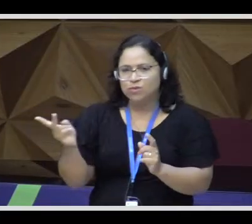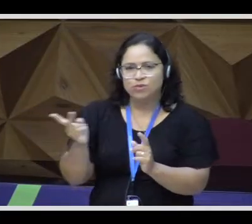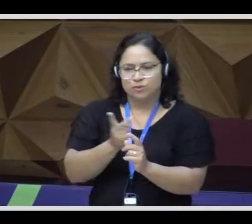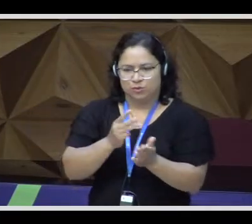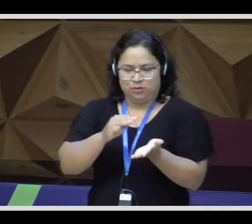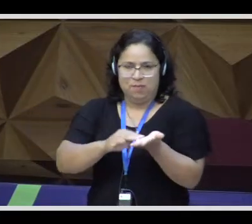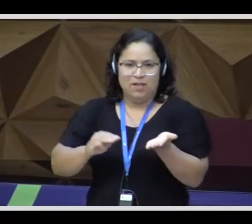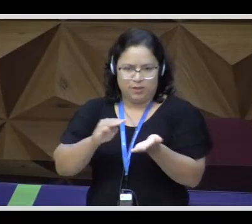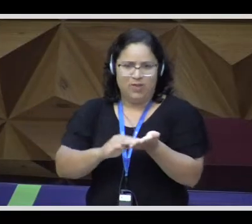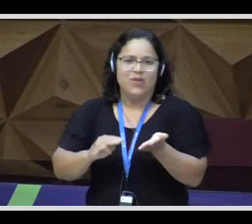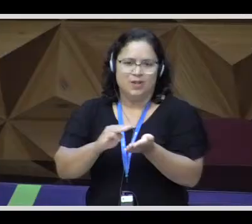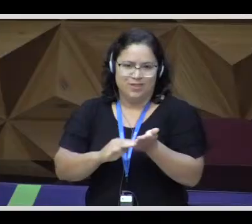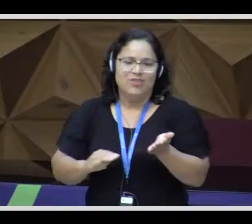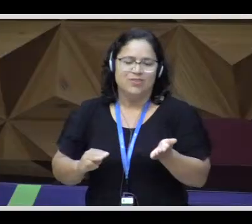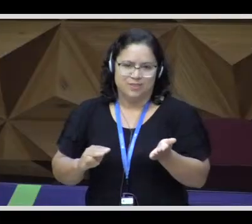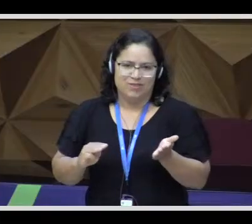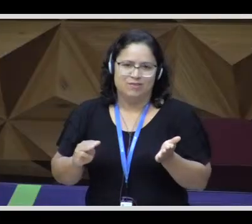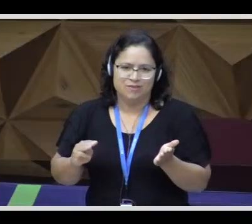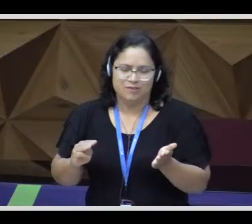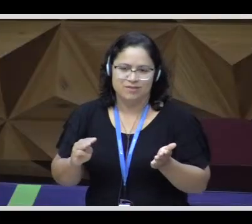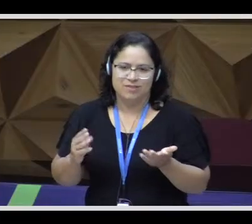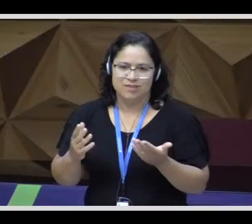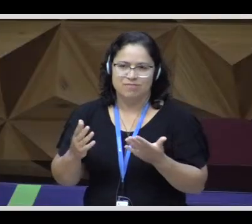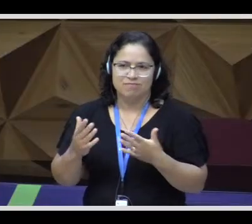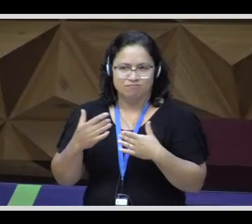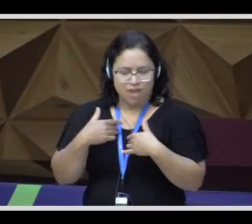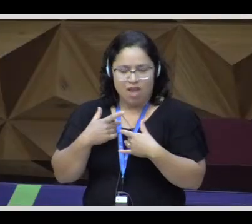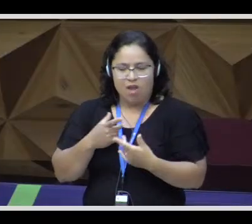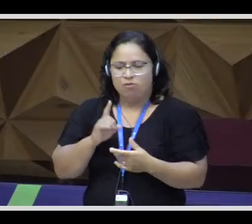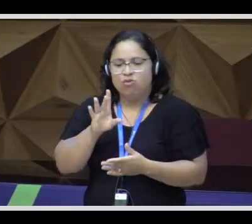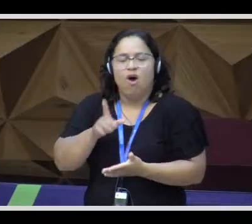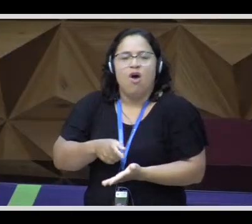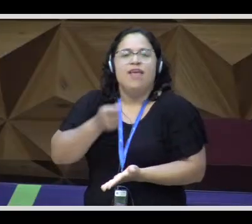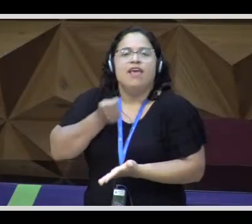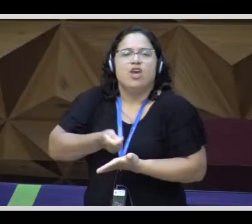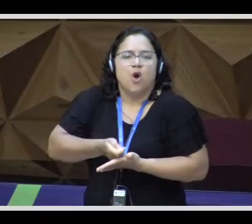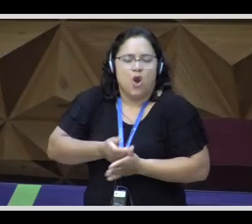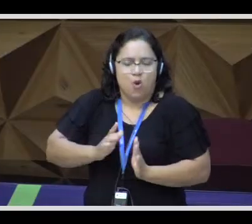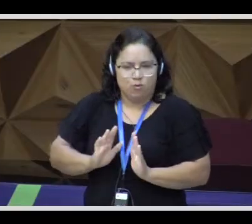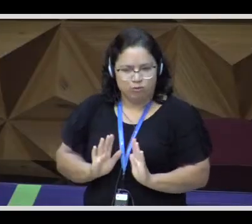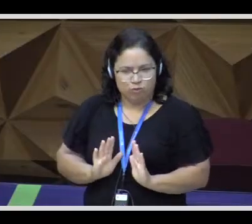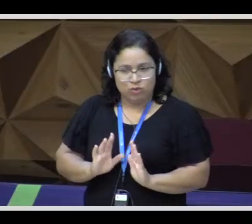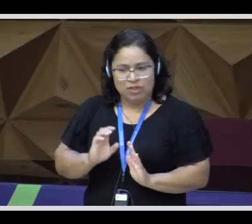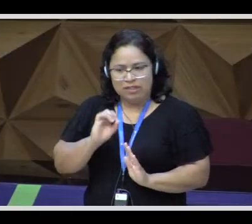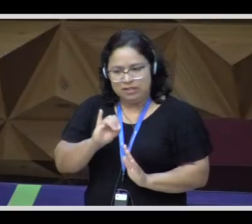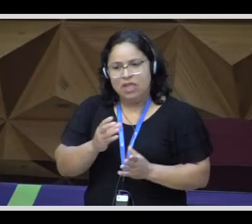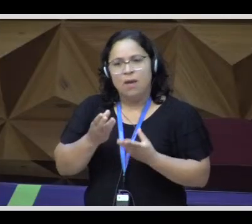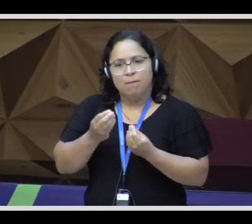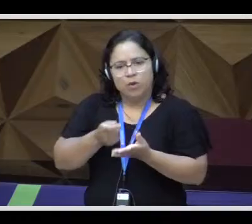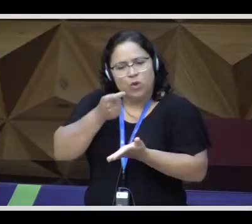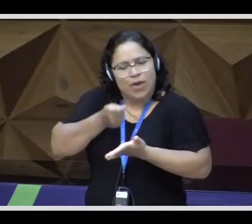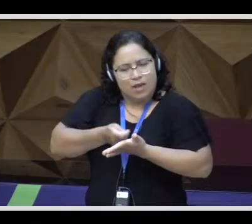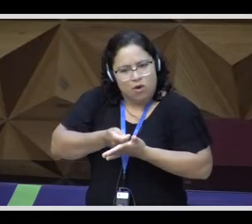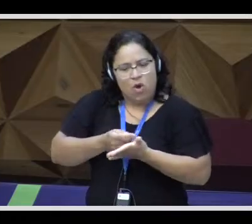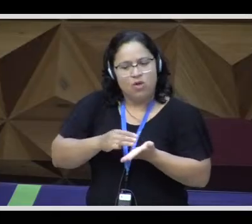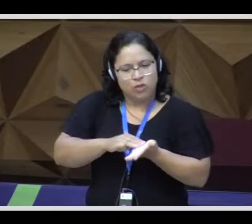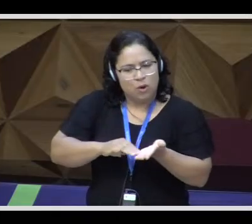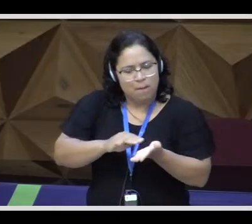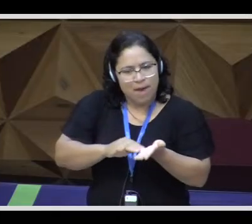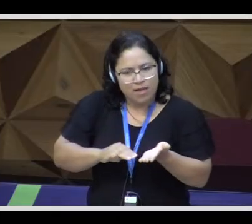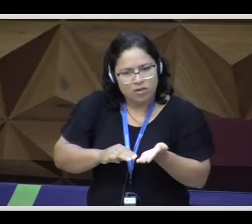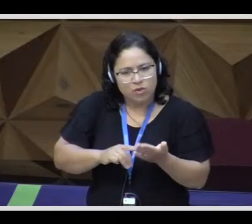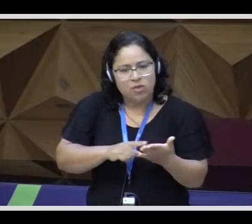I just care about rigorous. If you are very rigorous in your method, you show me how you get where you